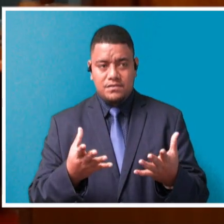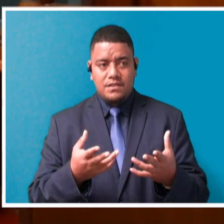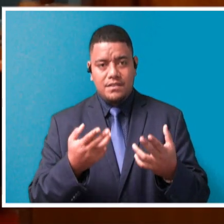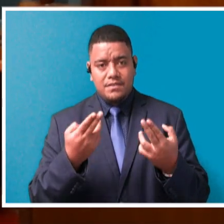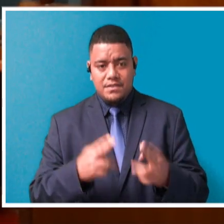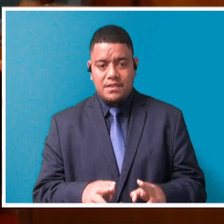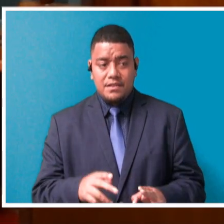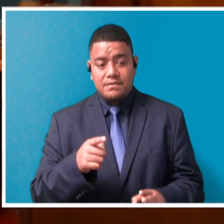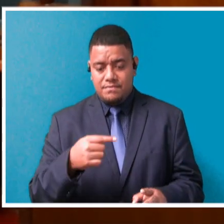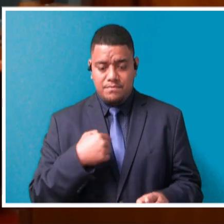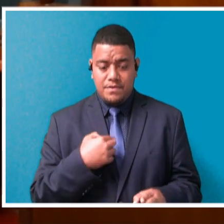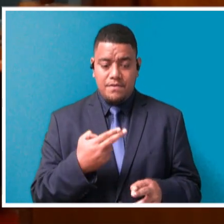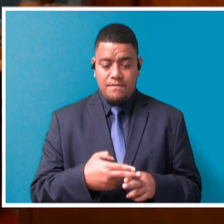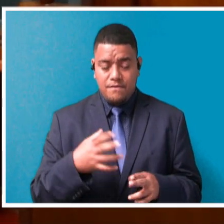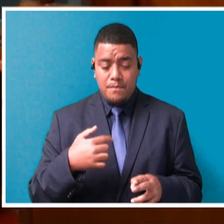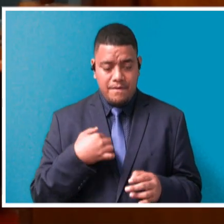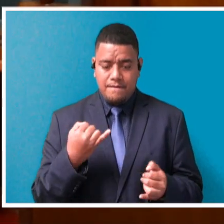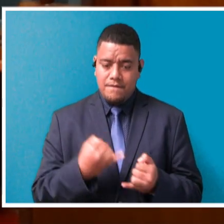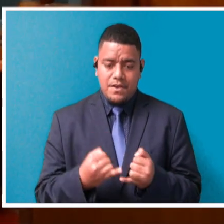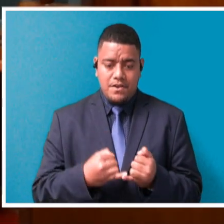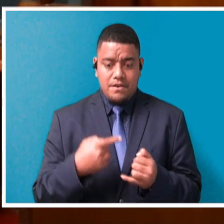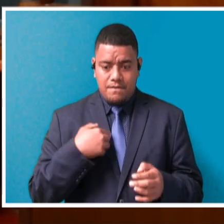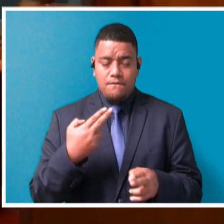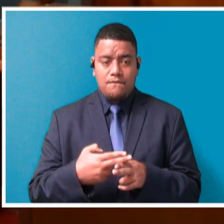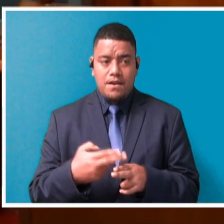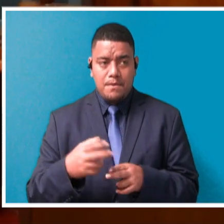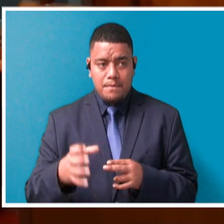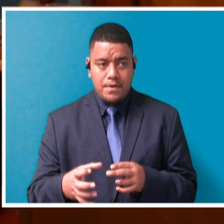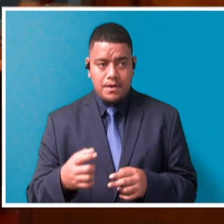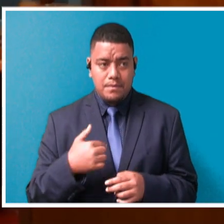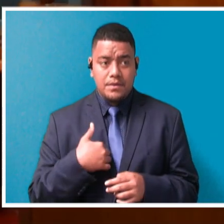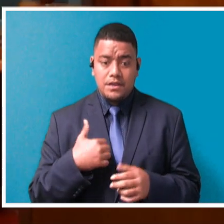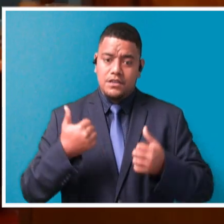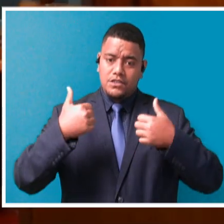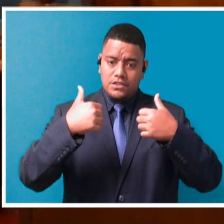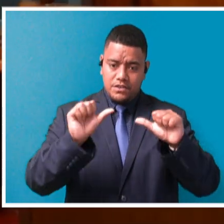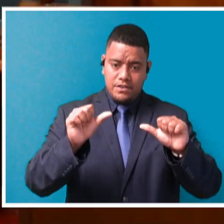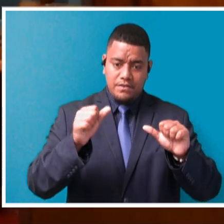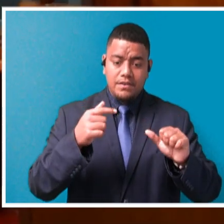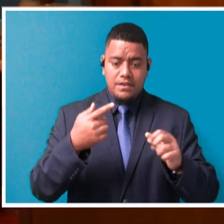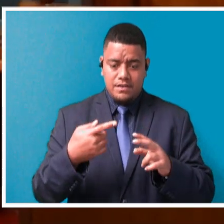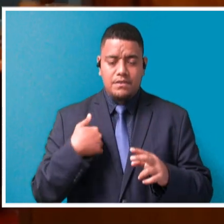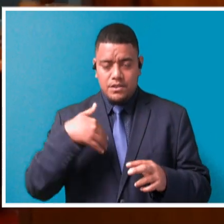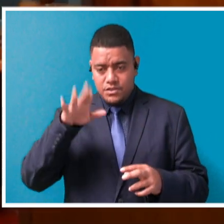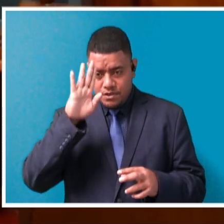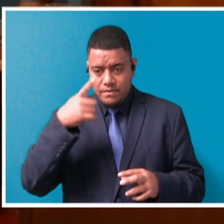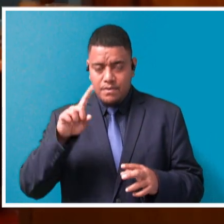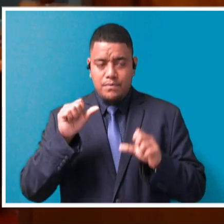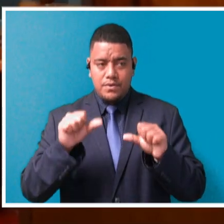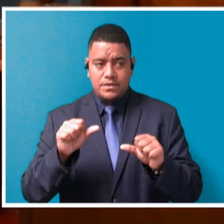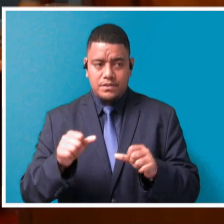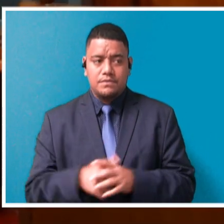Fortunately for me, a former and a very prominent farmer too, and a high chief and president at the time, Rabuka Mrs.